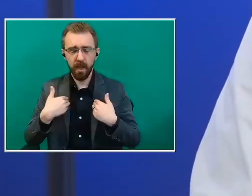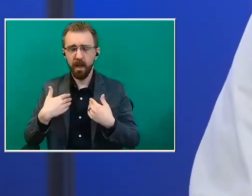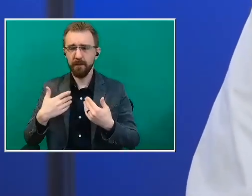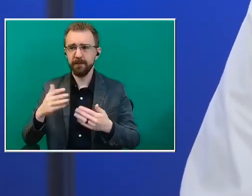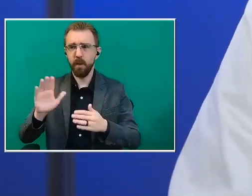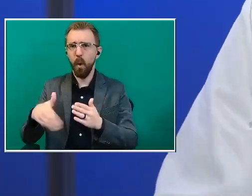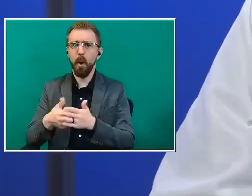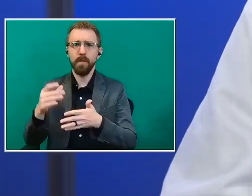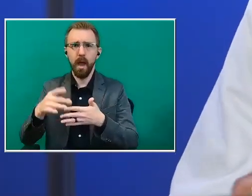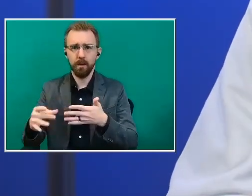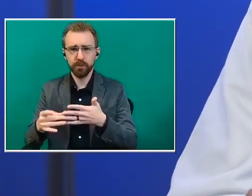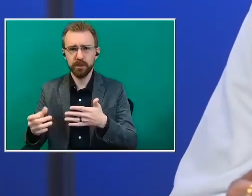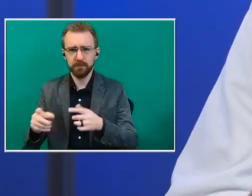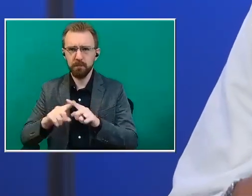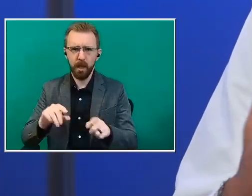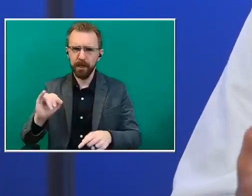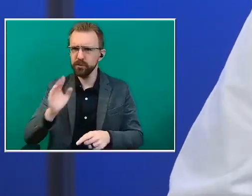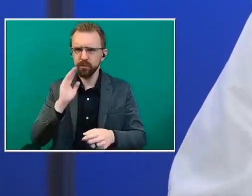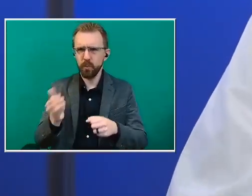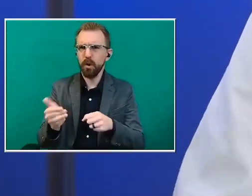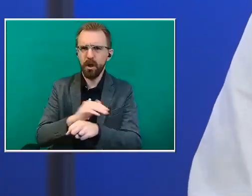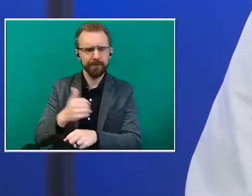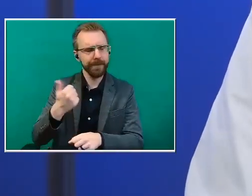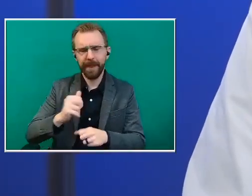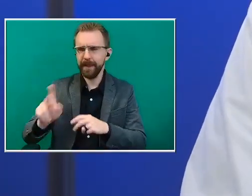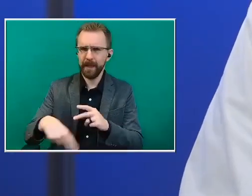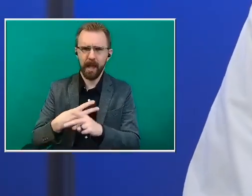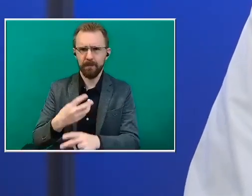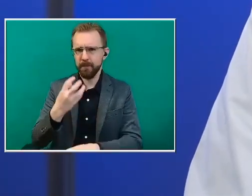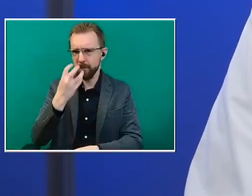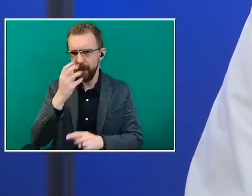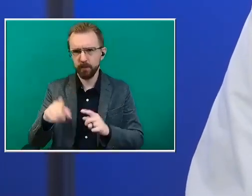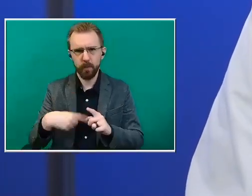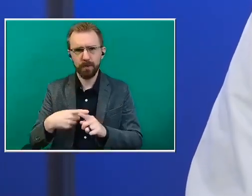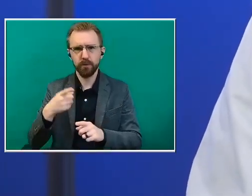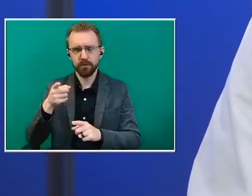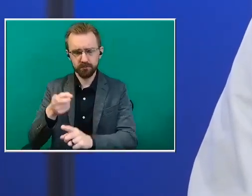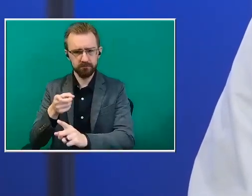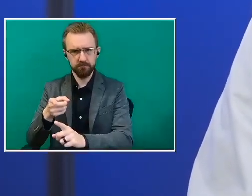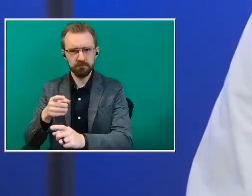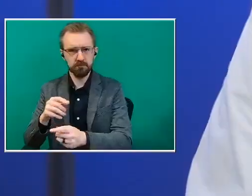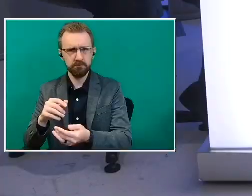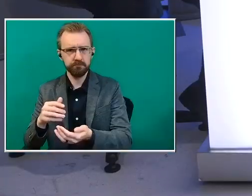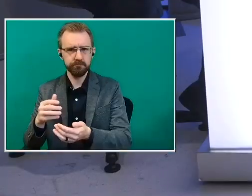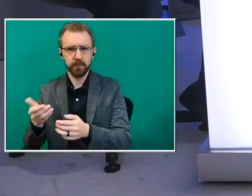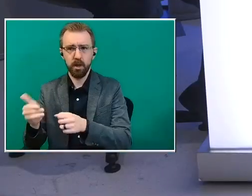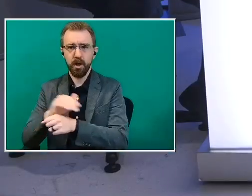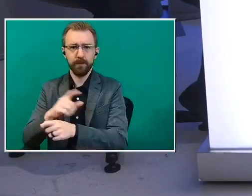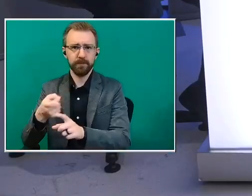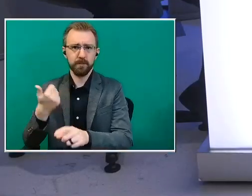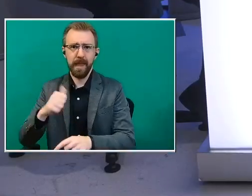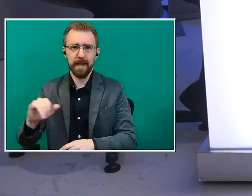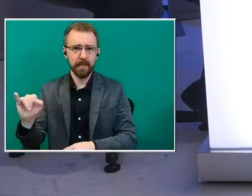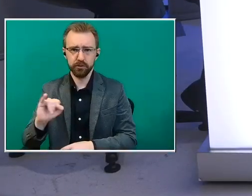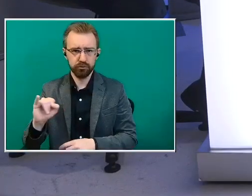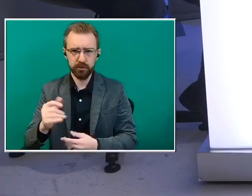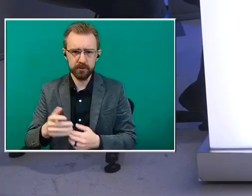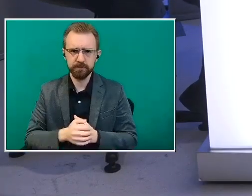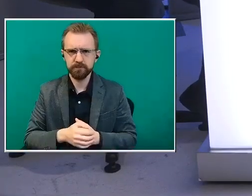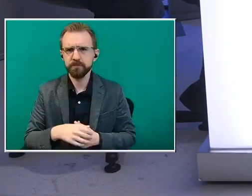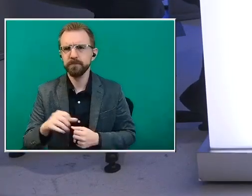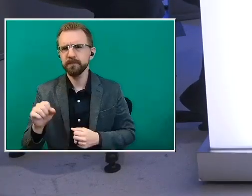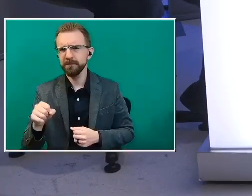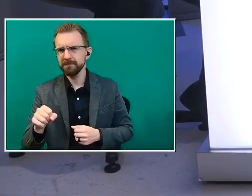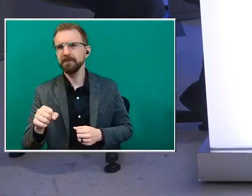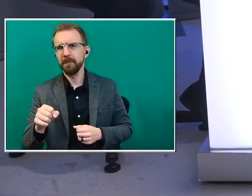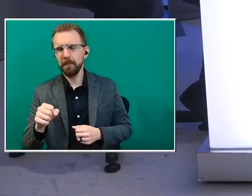by your insurance. You can have any type of mask once you get a coverage for your machine from any insurance. Yeah, and I'll tell you, when you and I